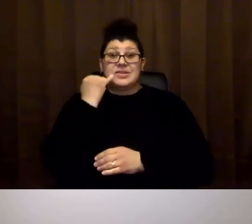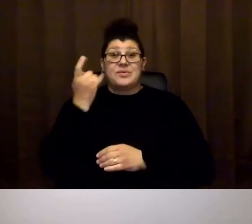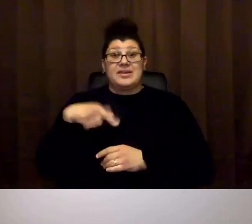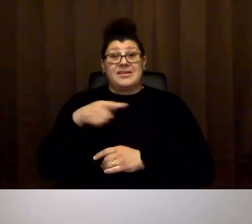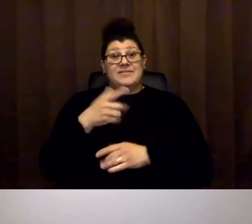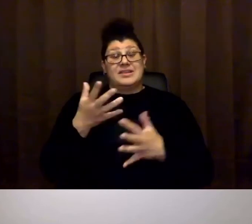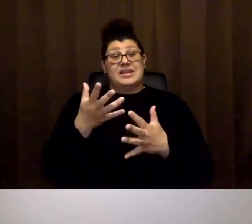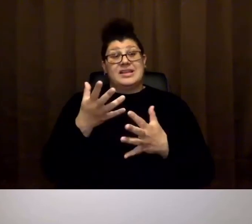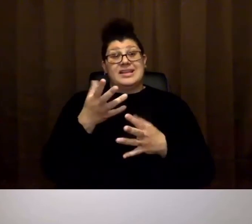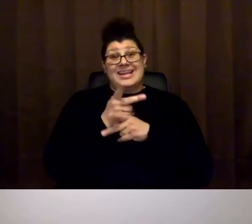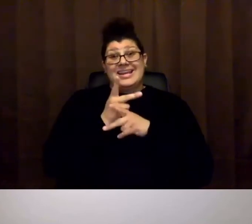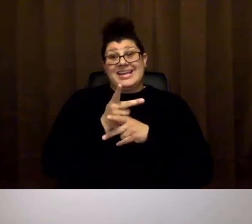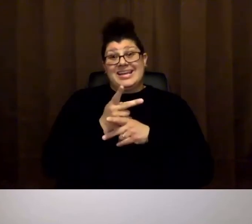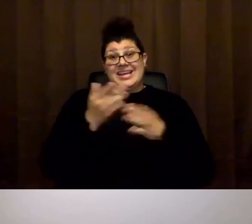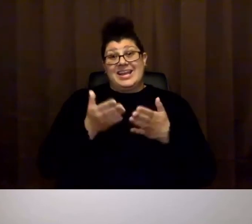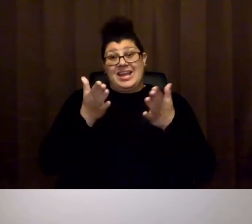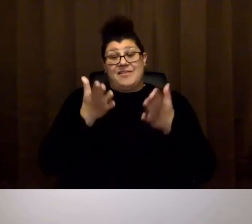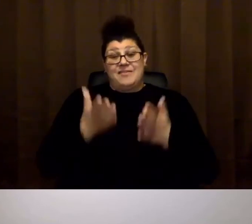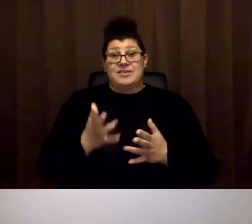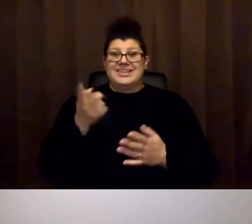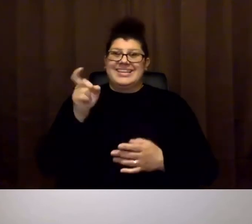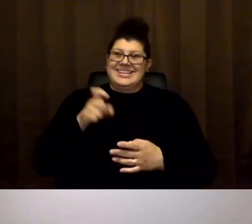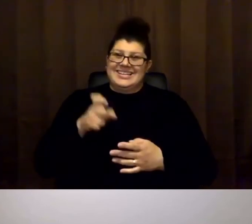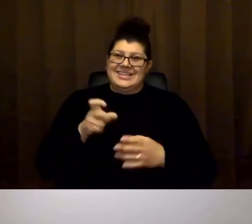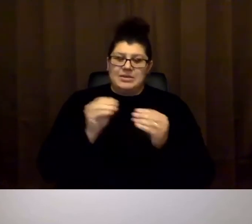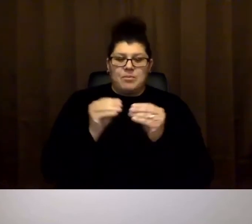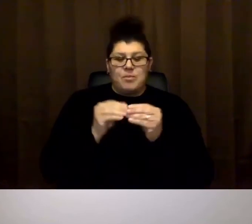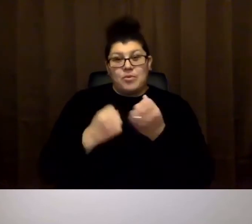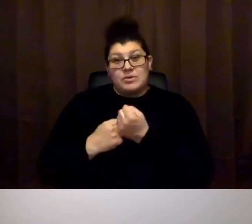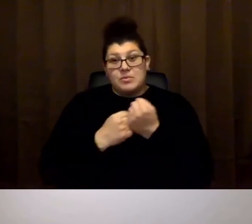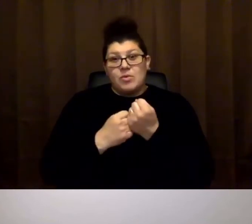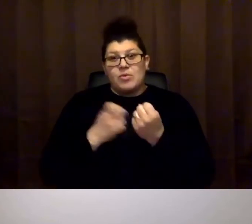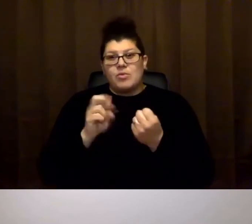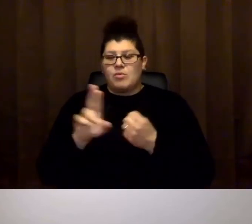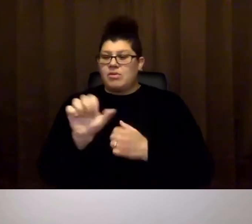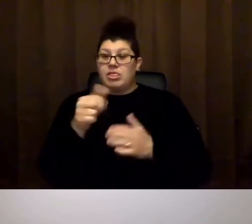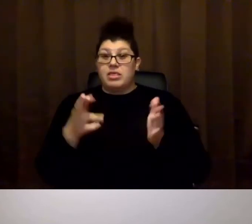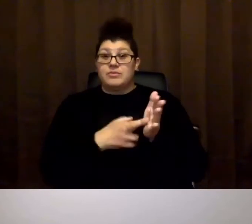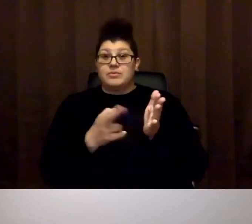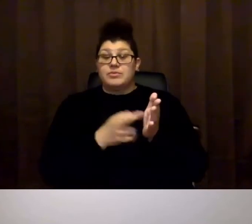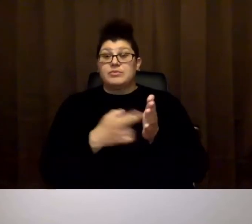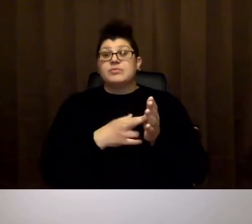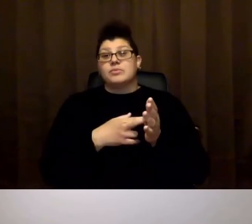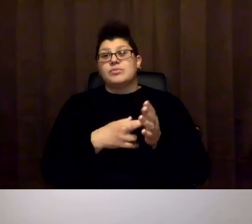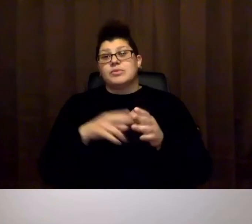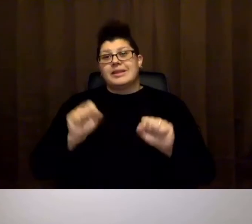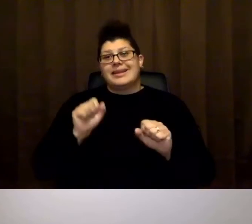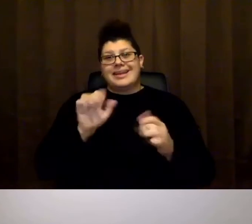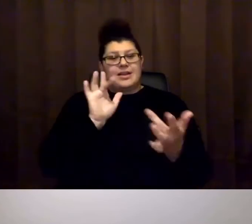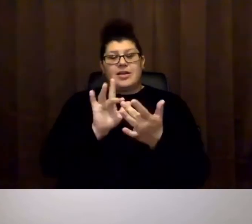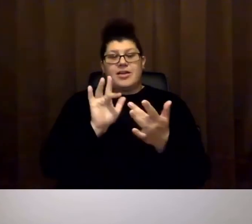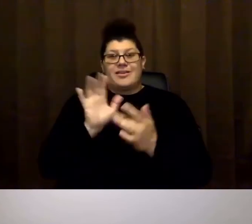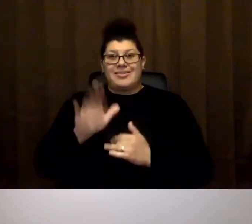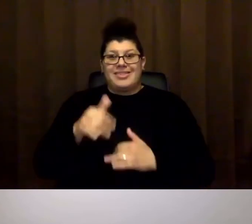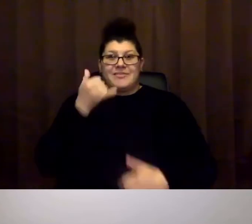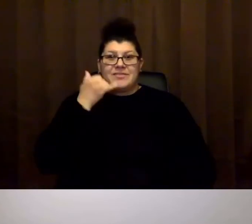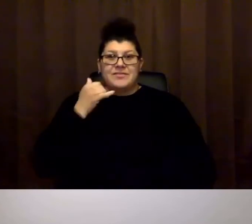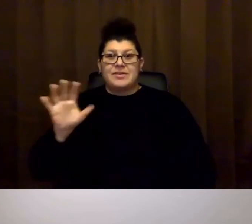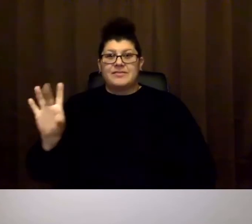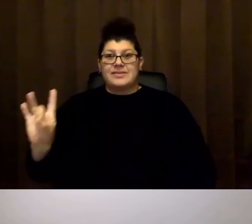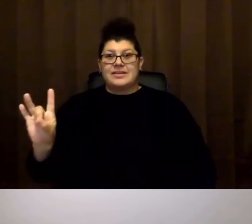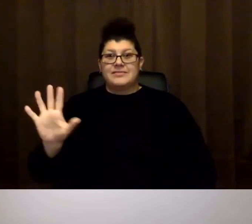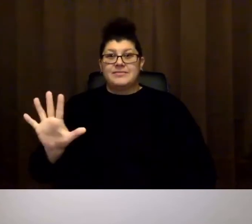of, just support, or if they're in need of some different resources or anything like that, they can definitely call that line at